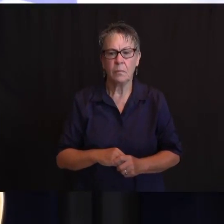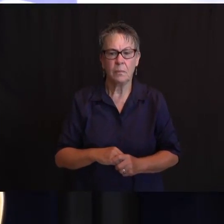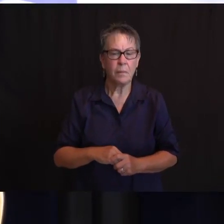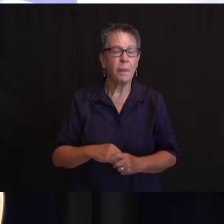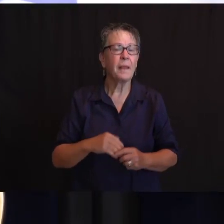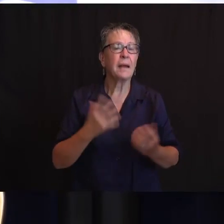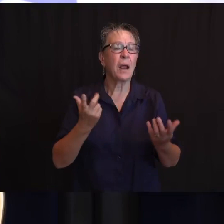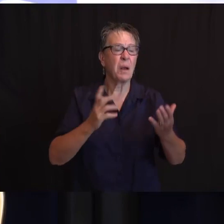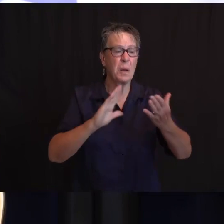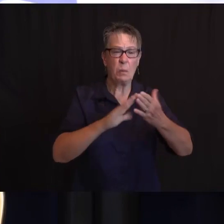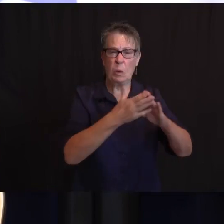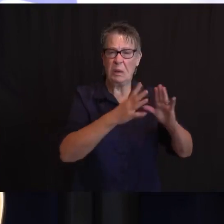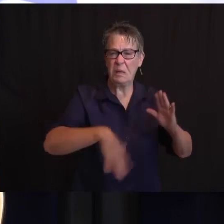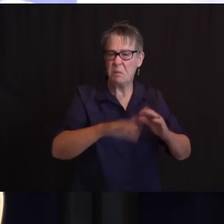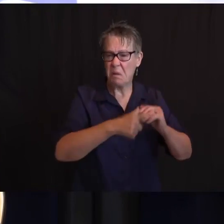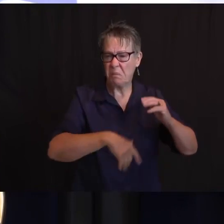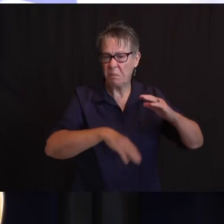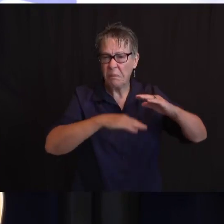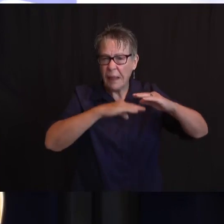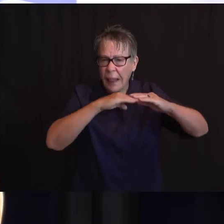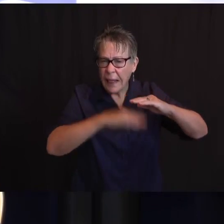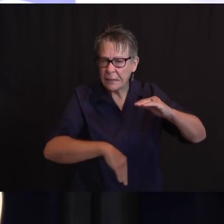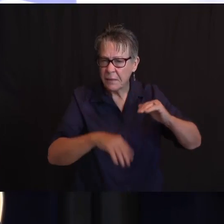the data for privacy issues.